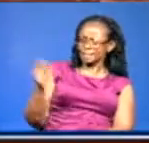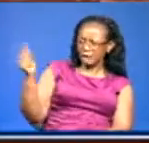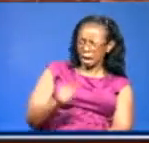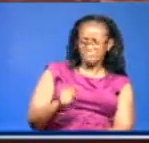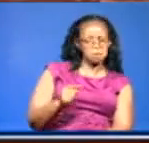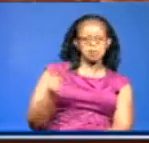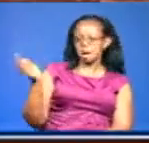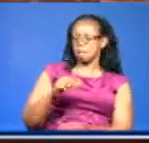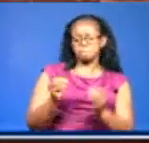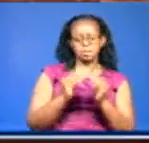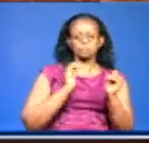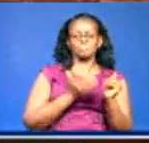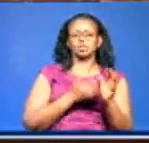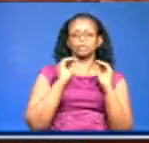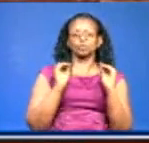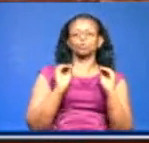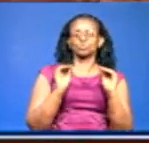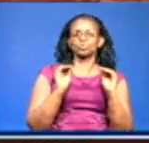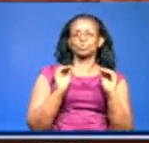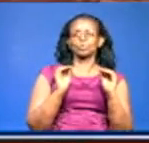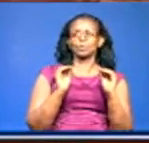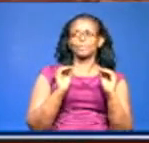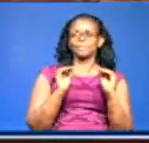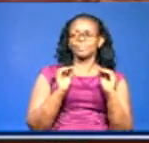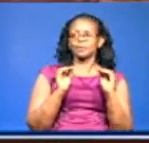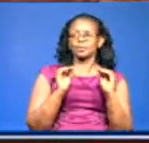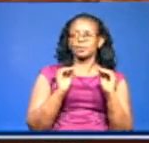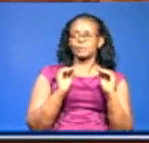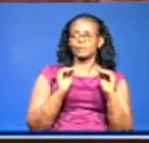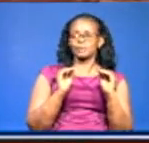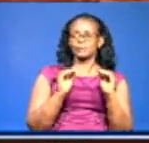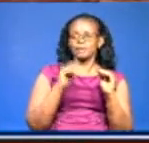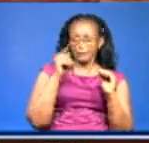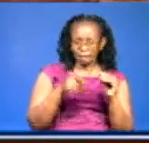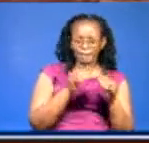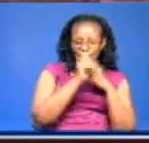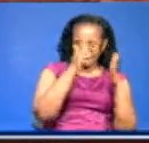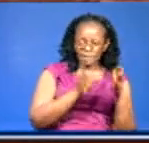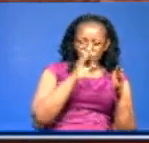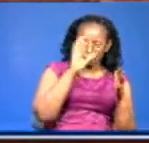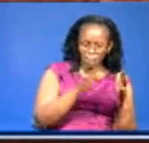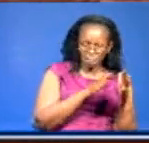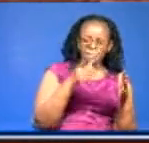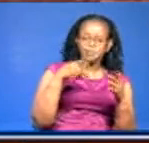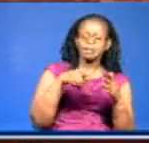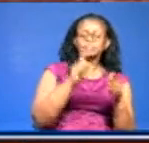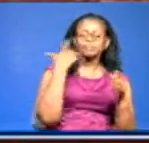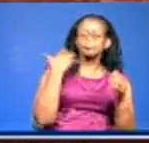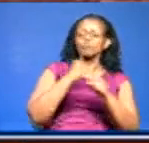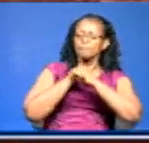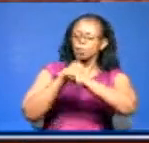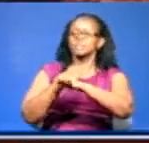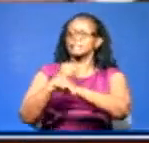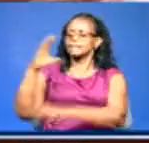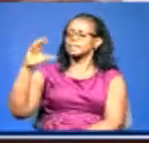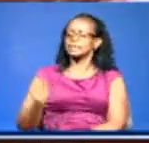before committees. And that impunity was further entrenched by the leadership of the House that shielded the cabinet secretaries. Mr.